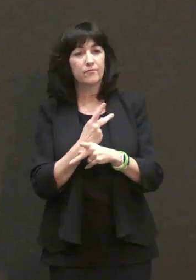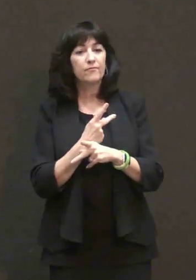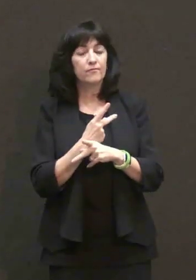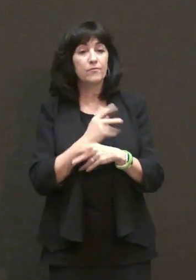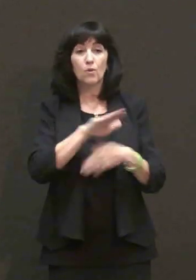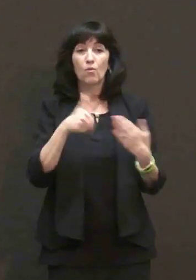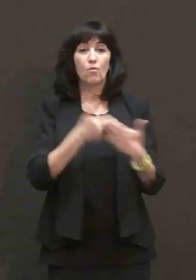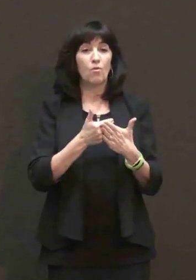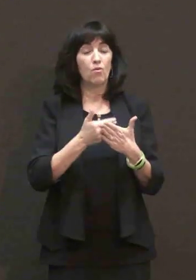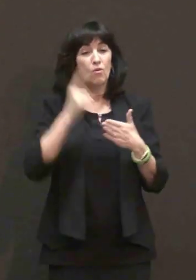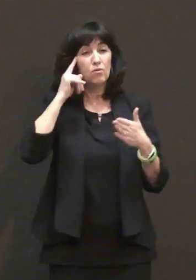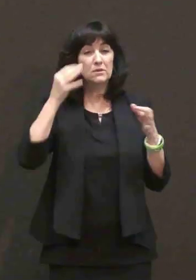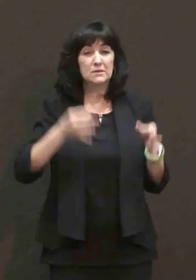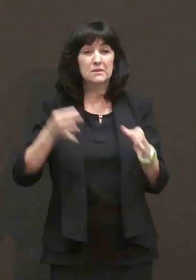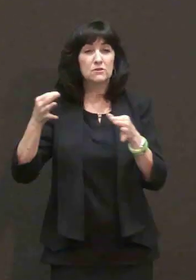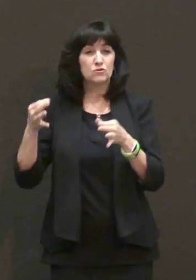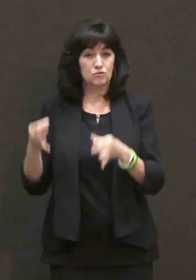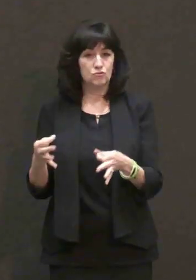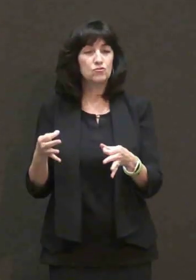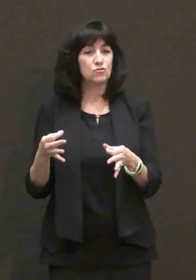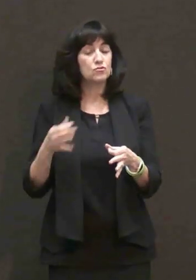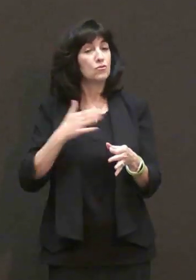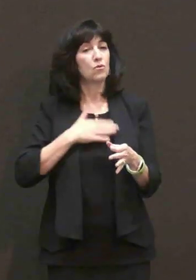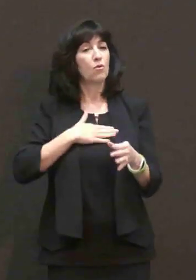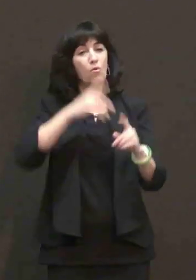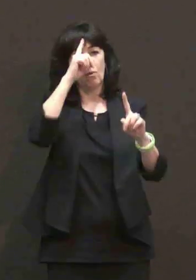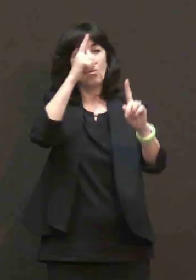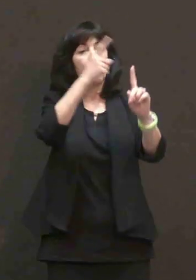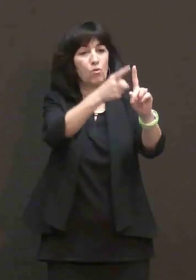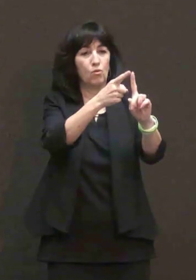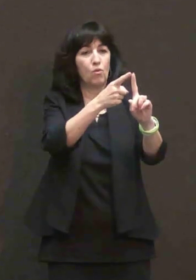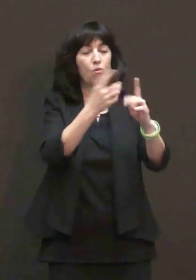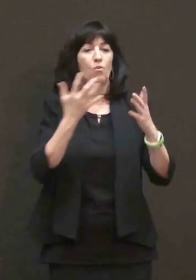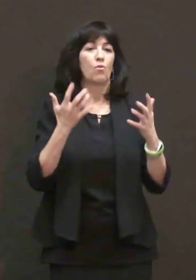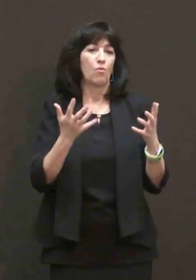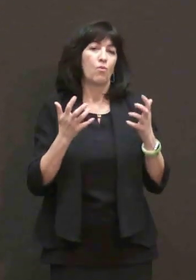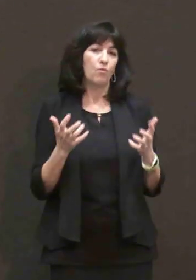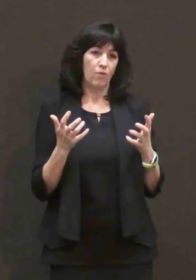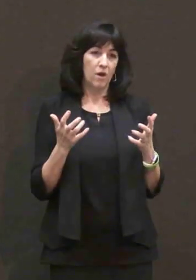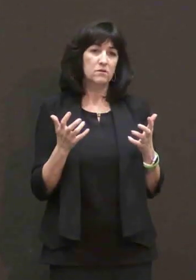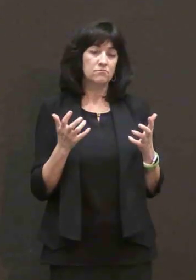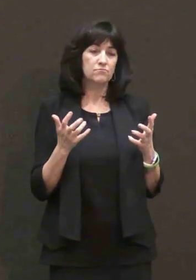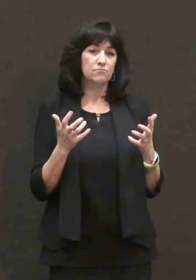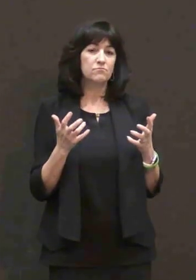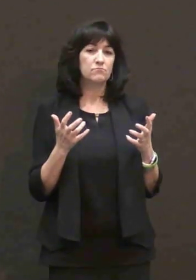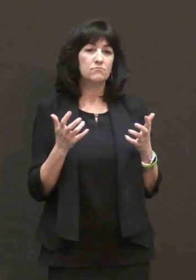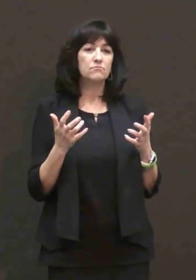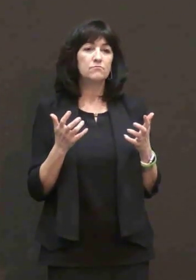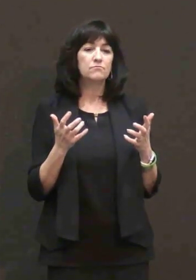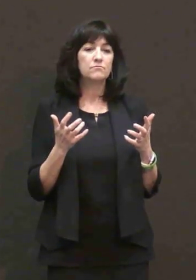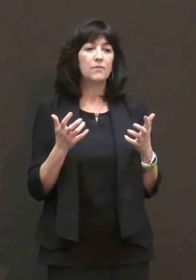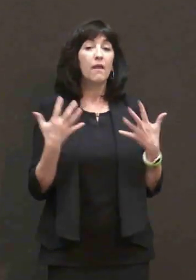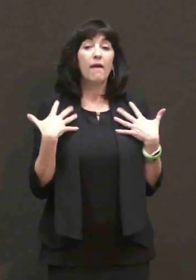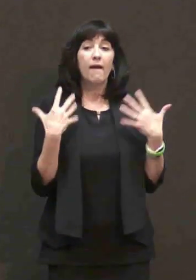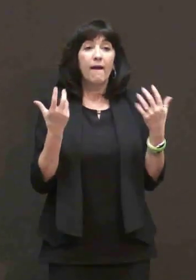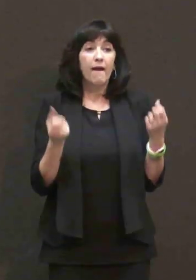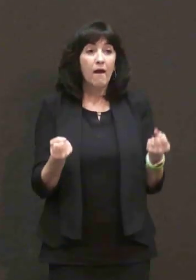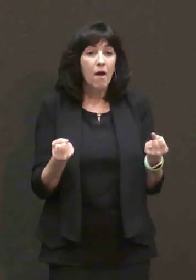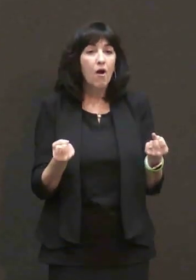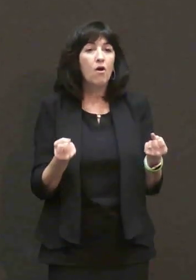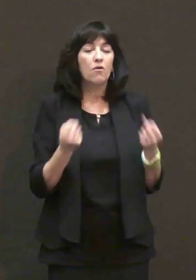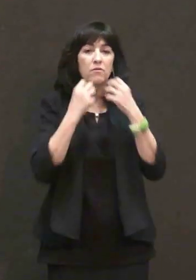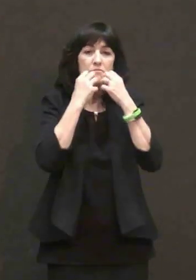we've made have been with the objective of minimizing the health impact and